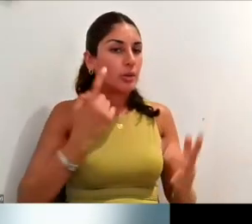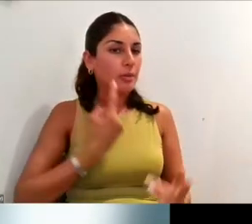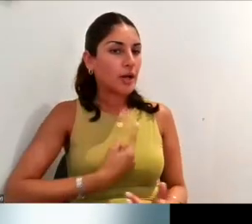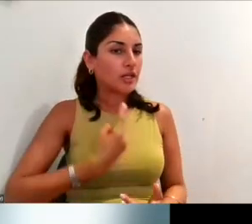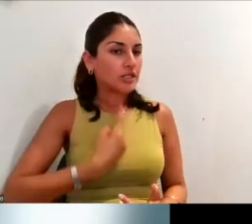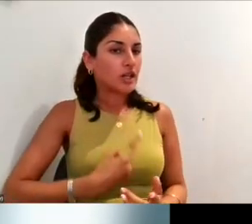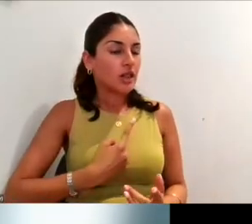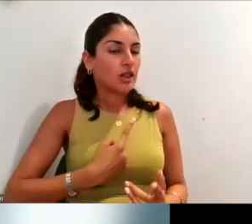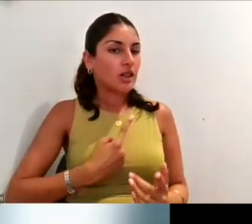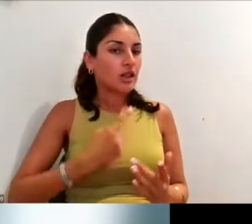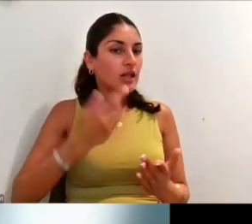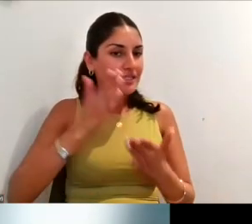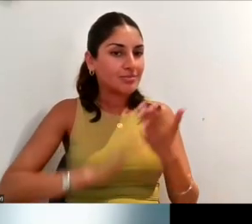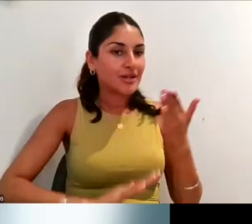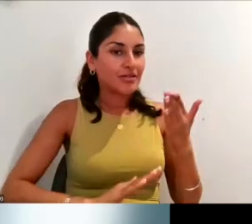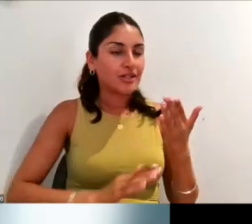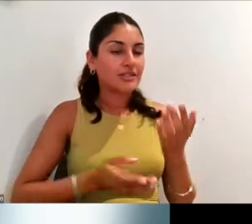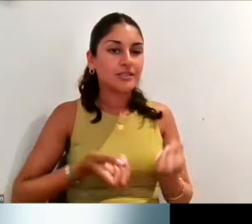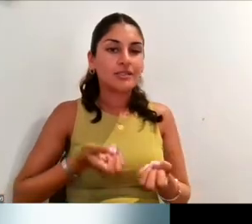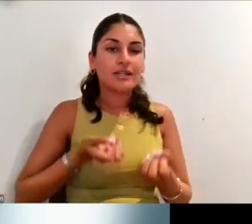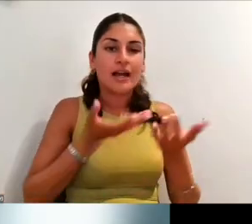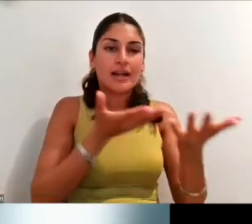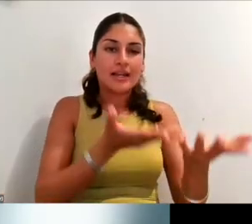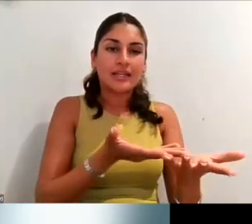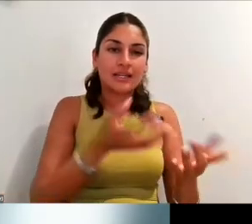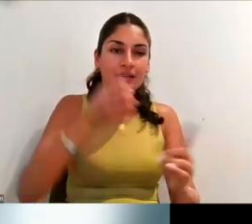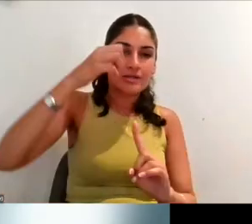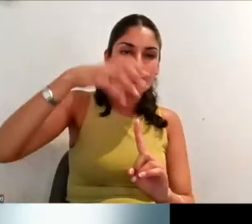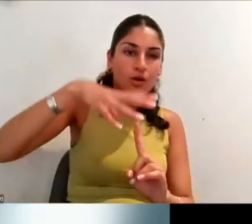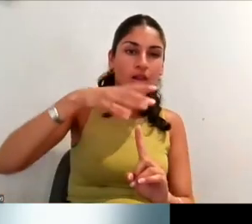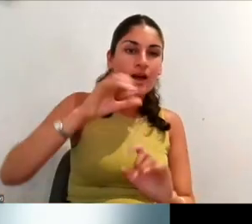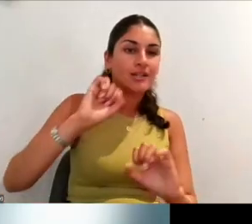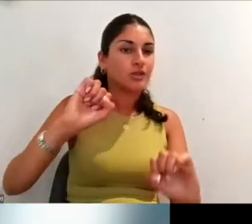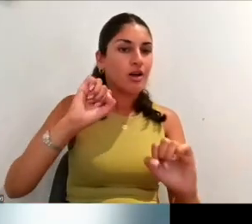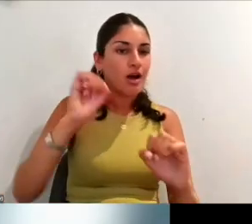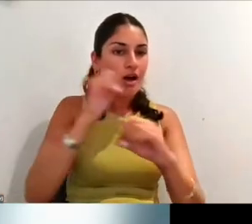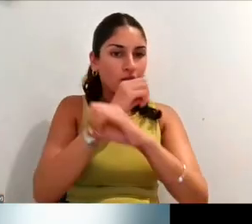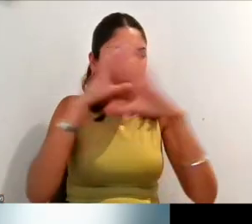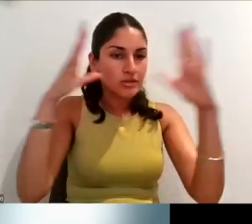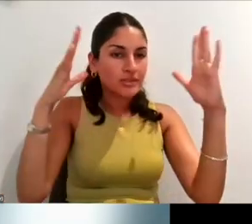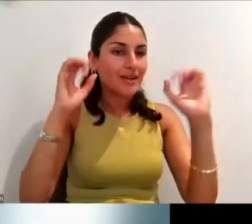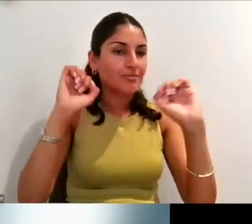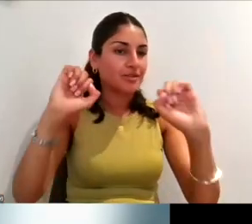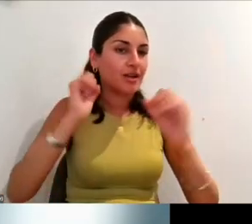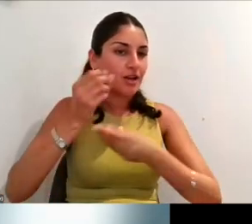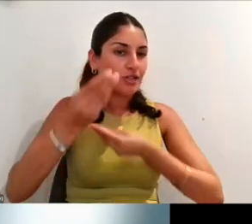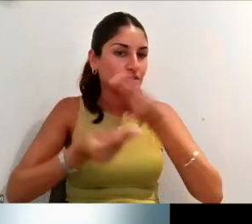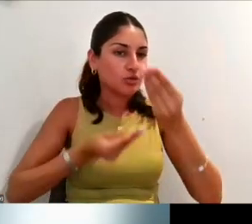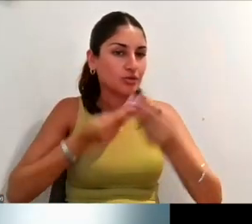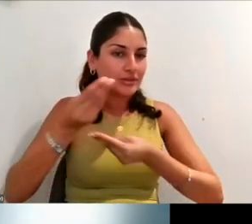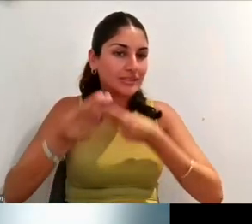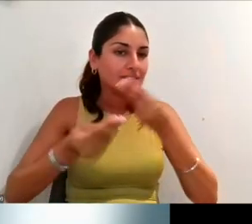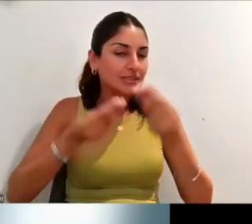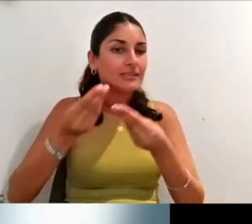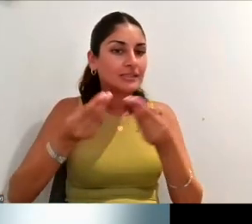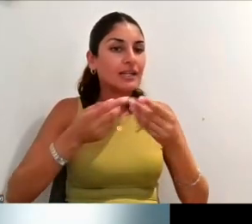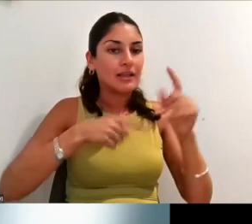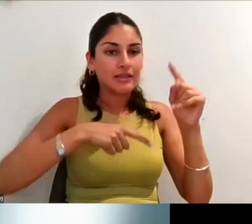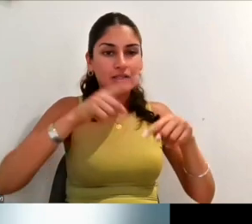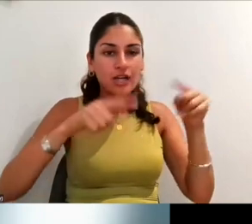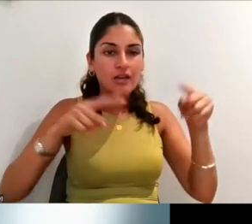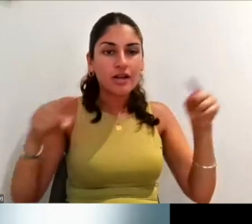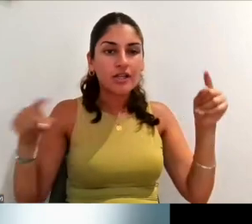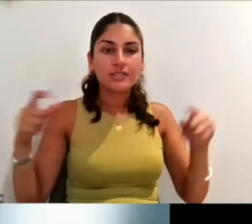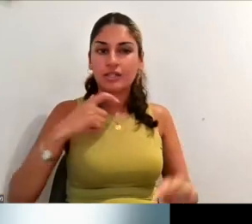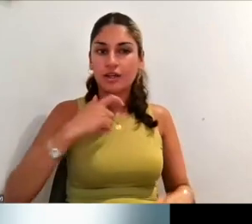voice to her concepts and to these stories and to the